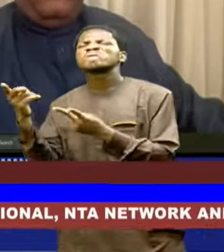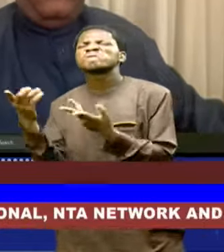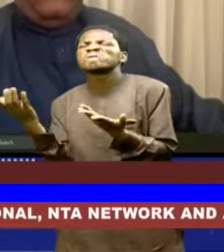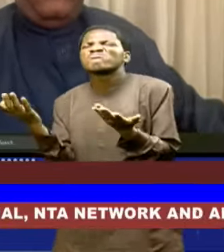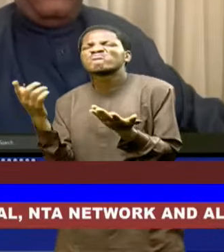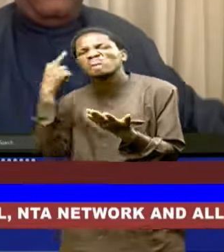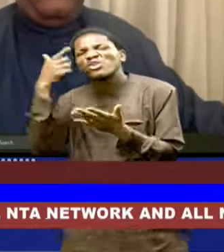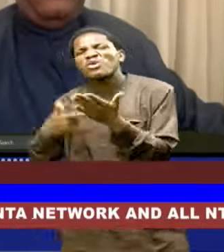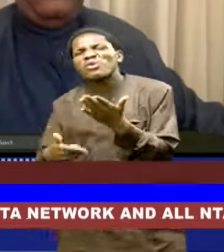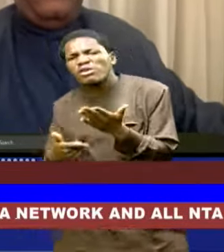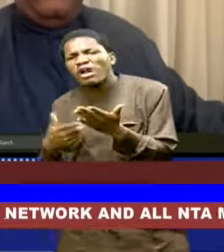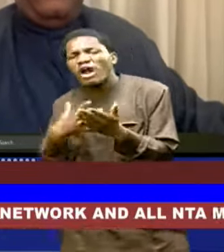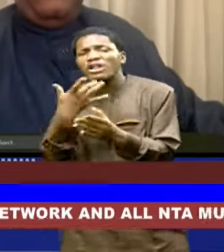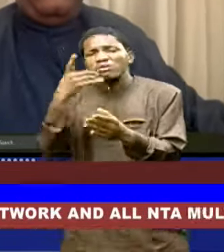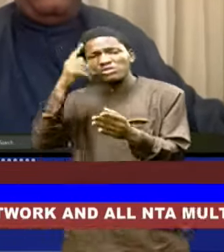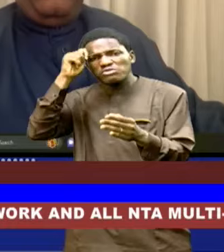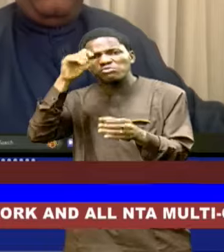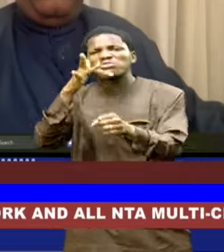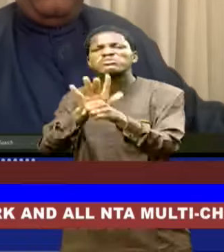by President Tinubu?